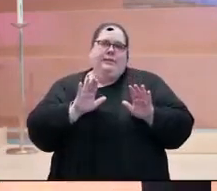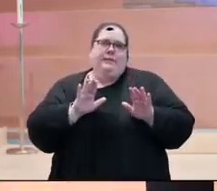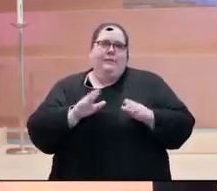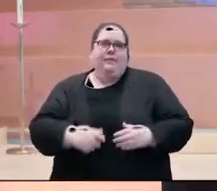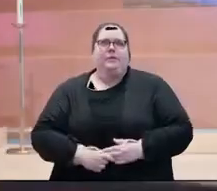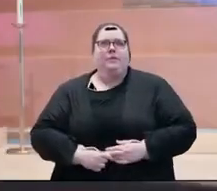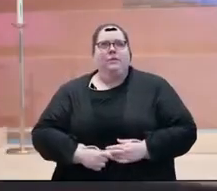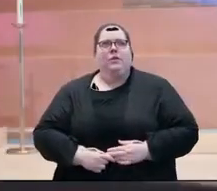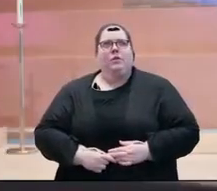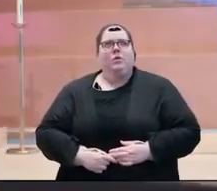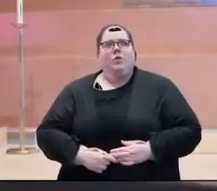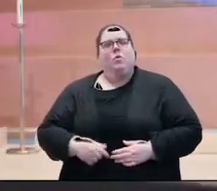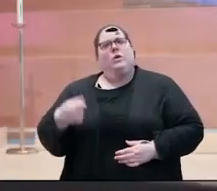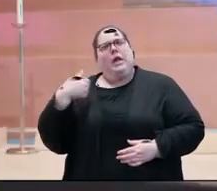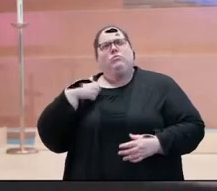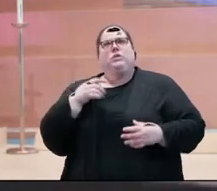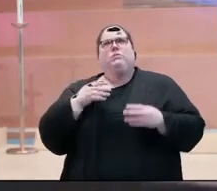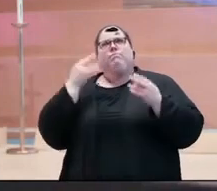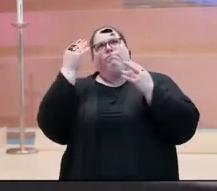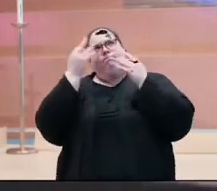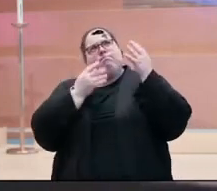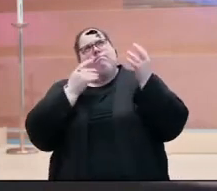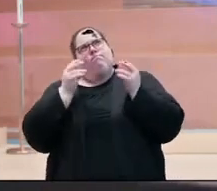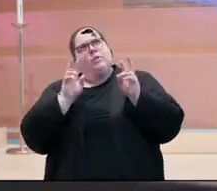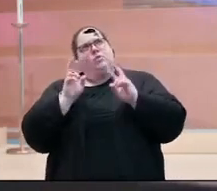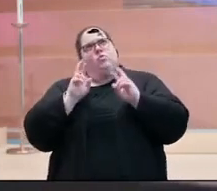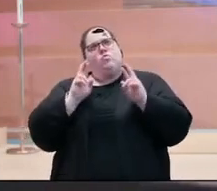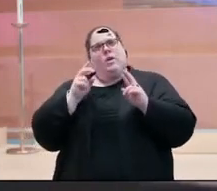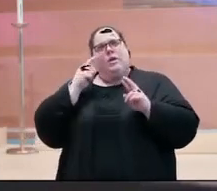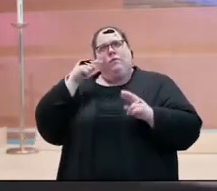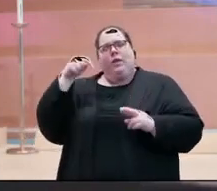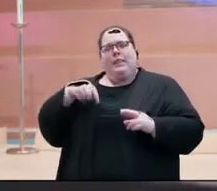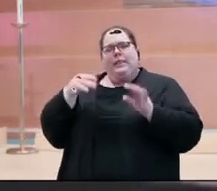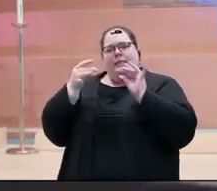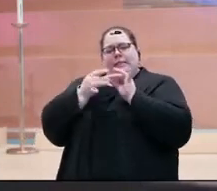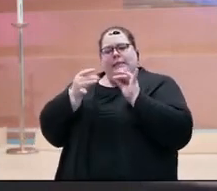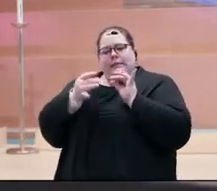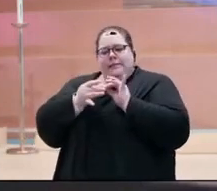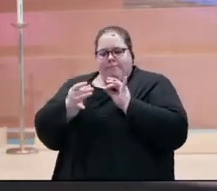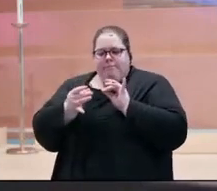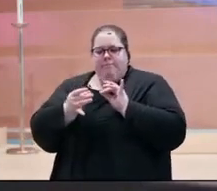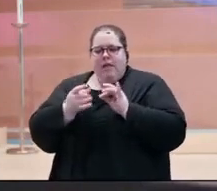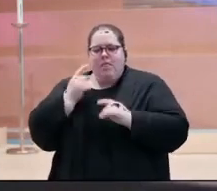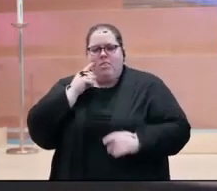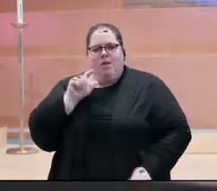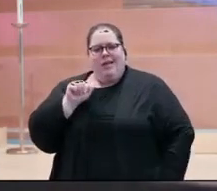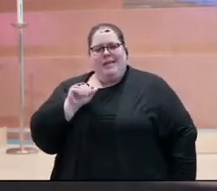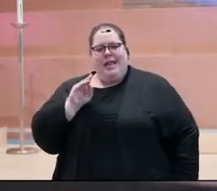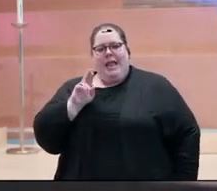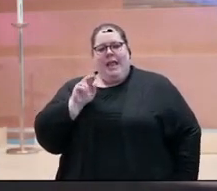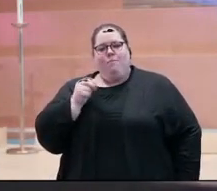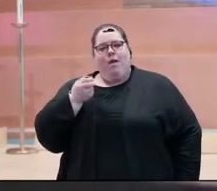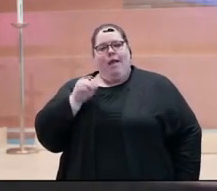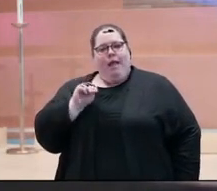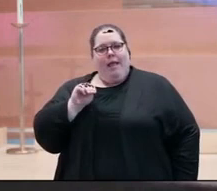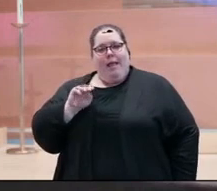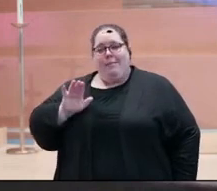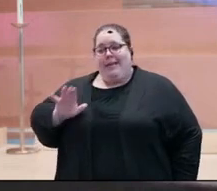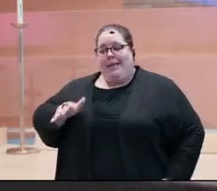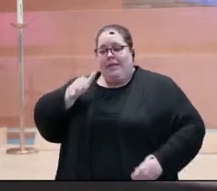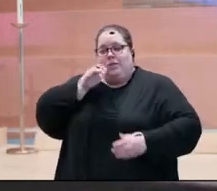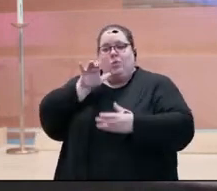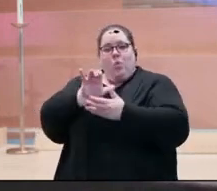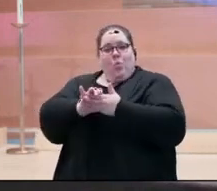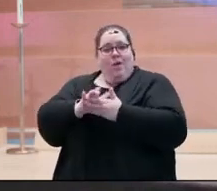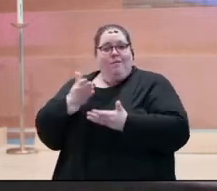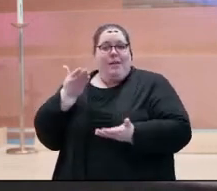preparing for this message this week, I couldn't help but wonder if Abraham and his wife had similar conversations in